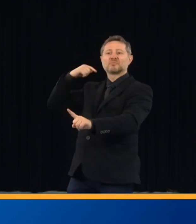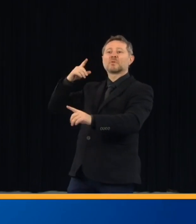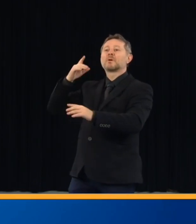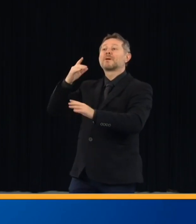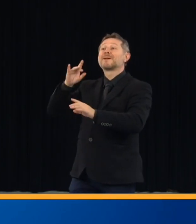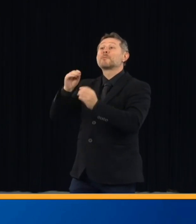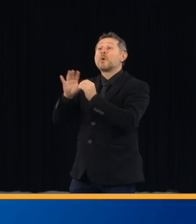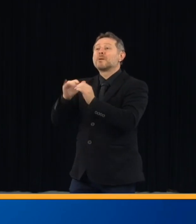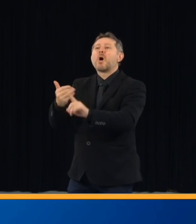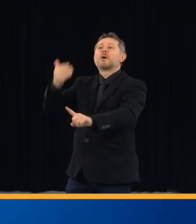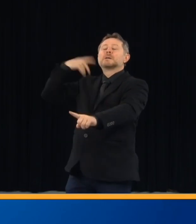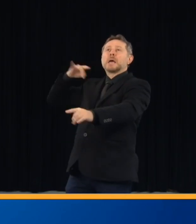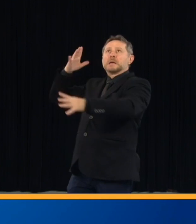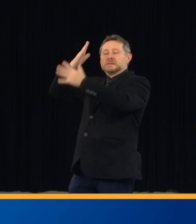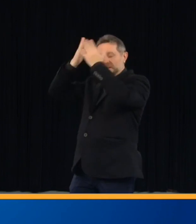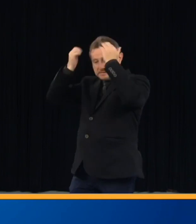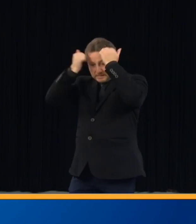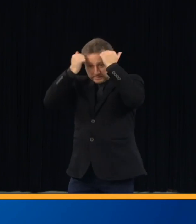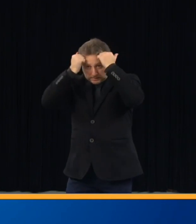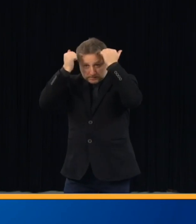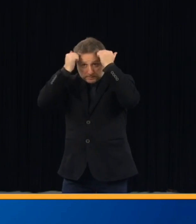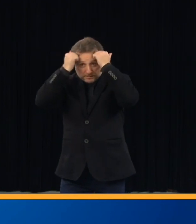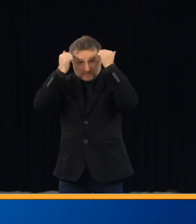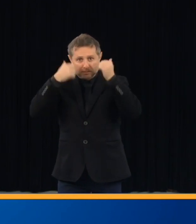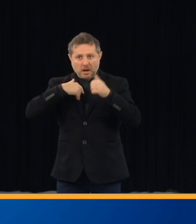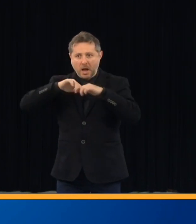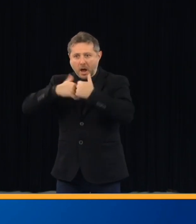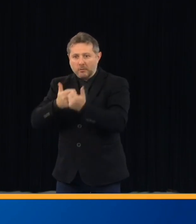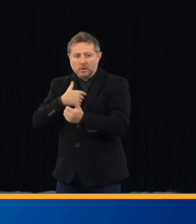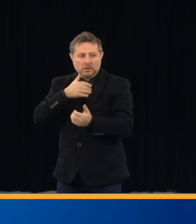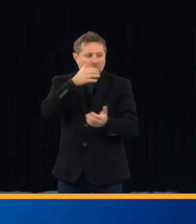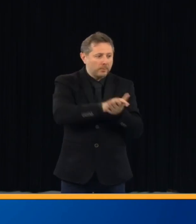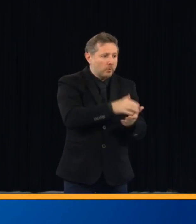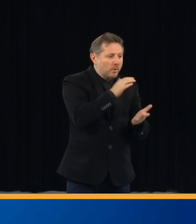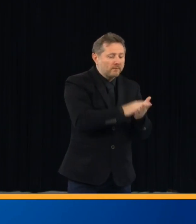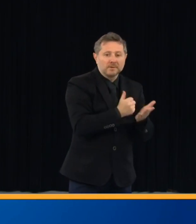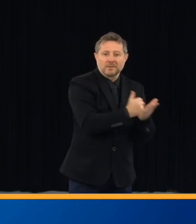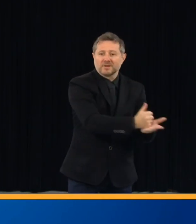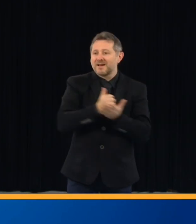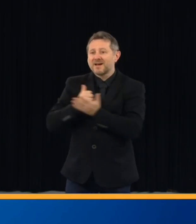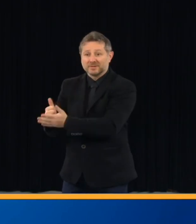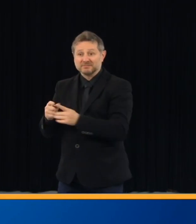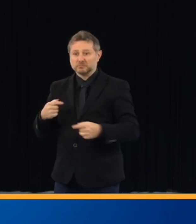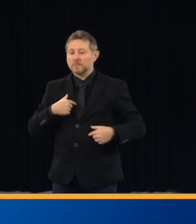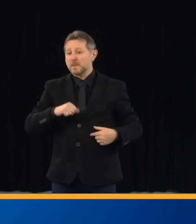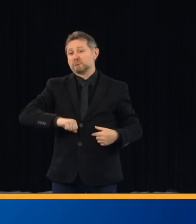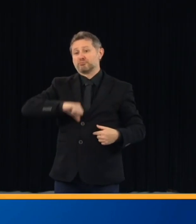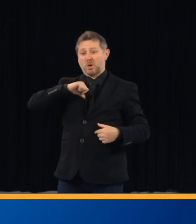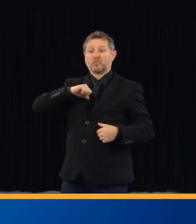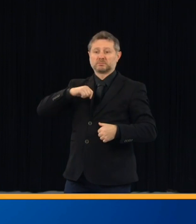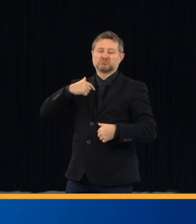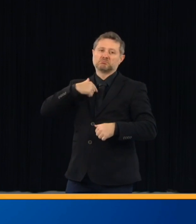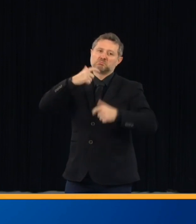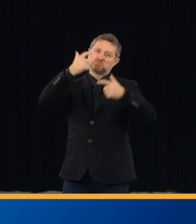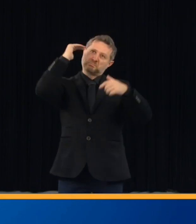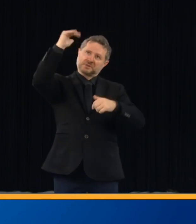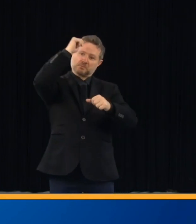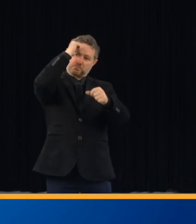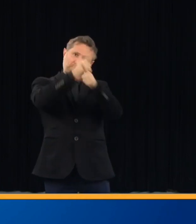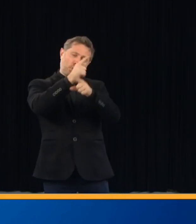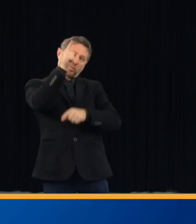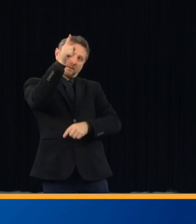will be remembered for how they stepped up right now and what they did and what they didn't do. And I'm very proud of you, big brother. I'll tell you that. Well,